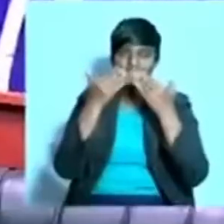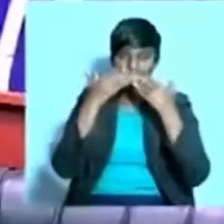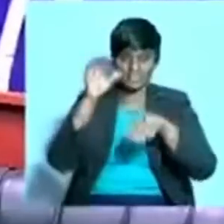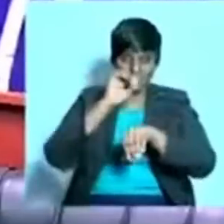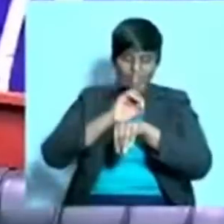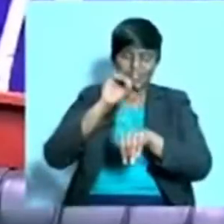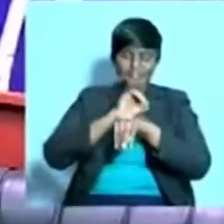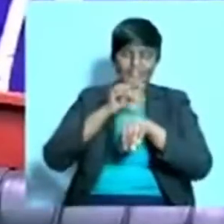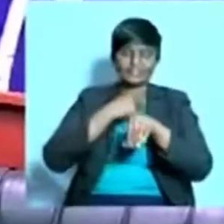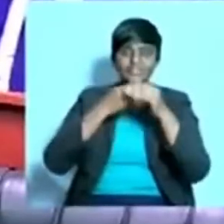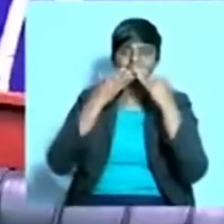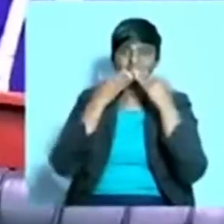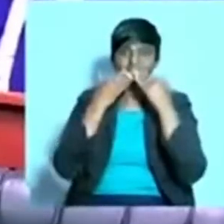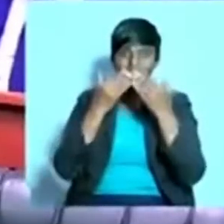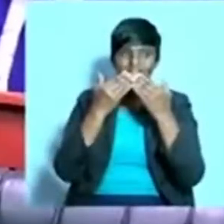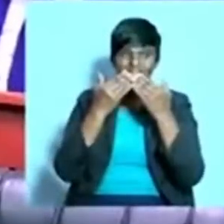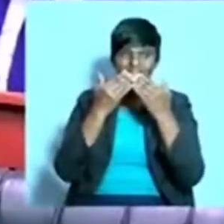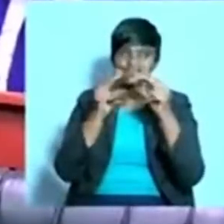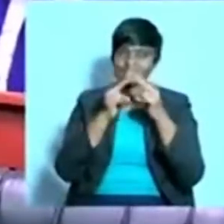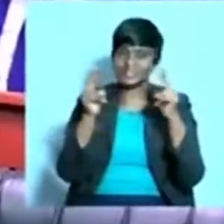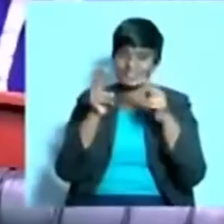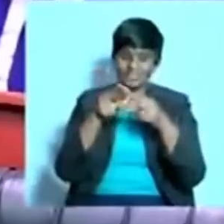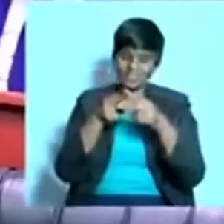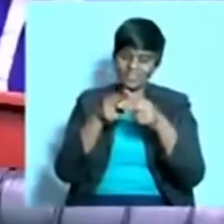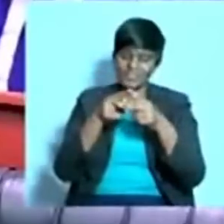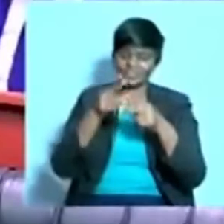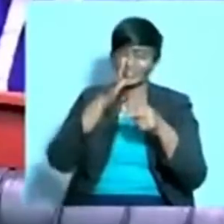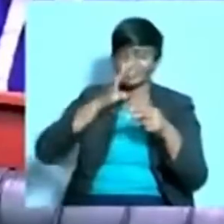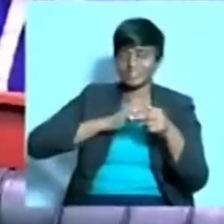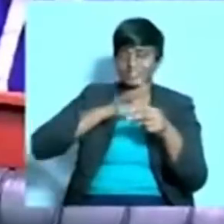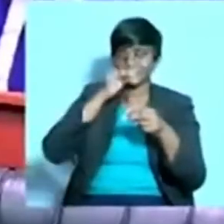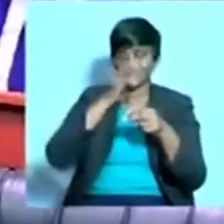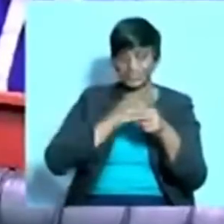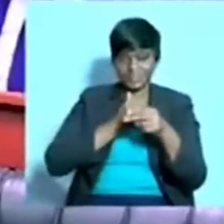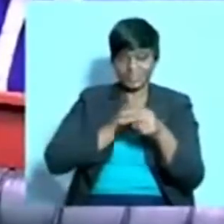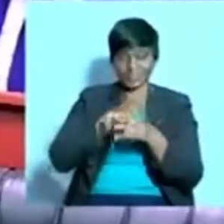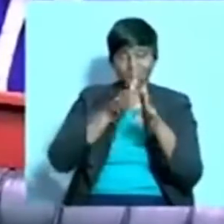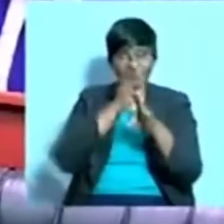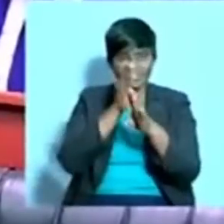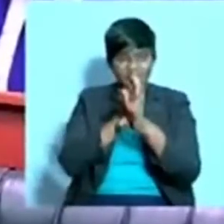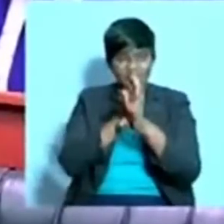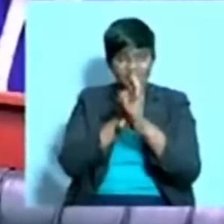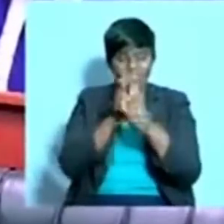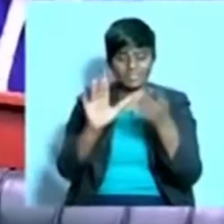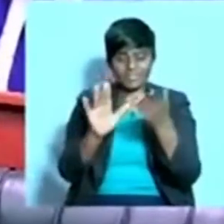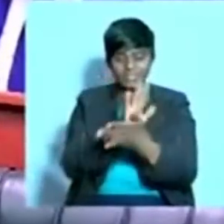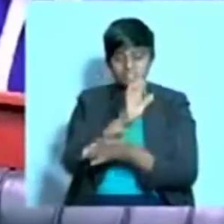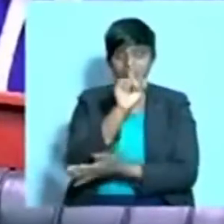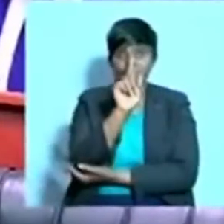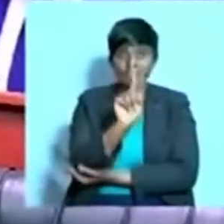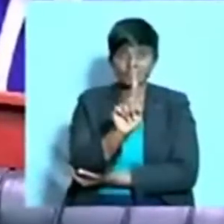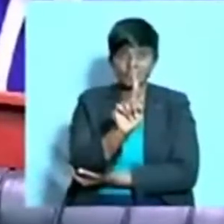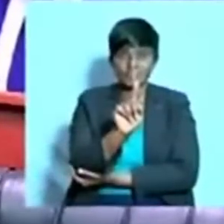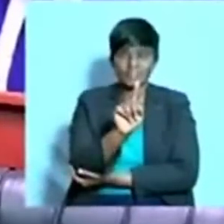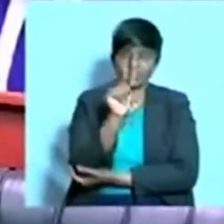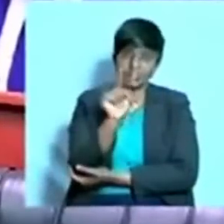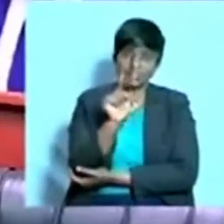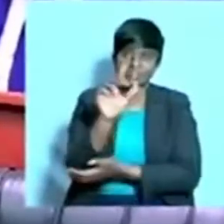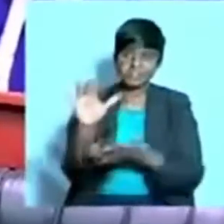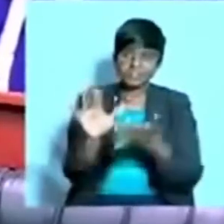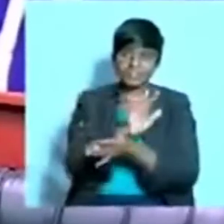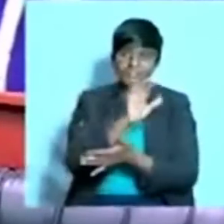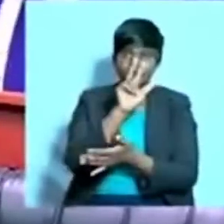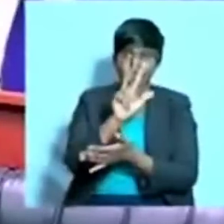opportunity. Very briefly, Madam Speaker, I would like to refer to text on page 1, on page